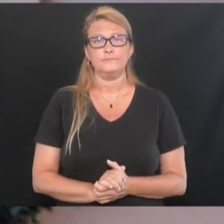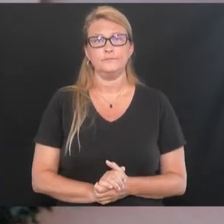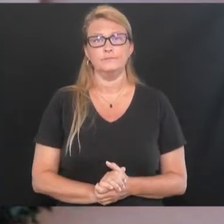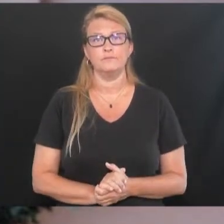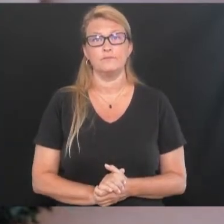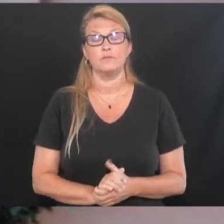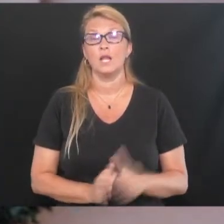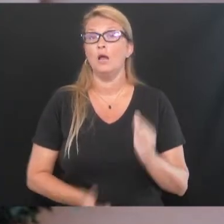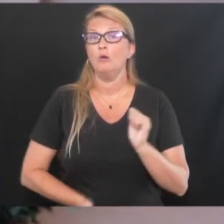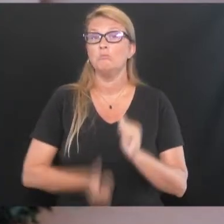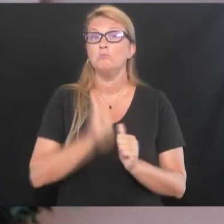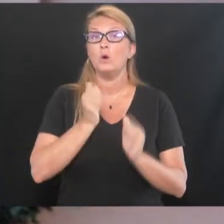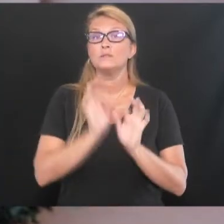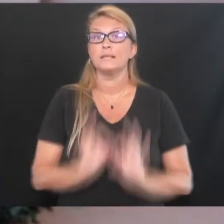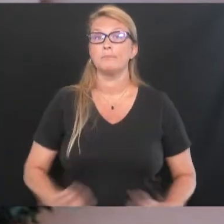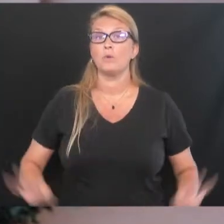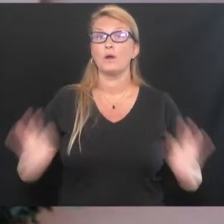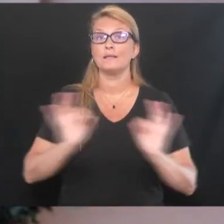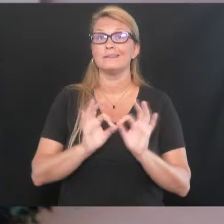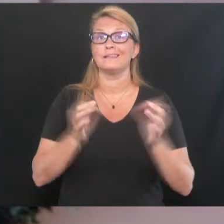start to go out and